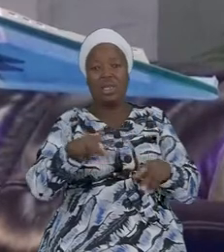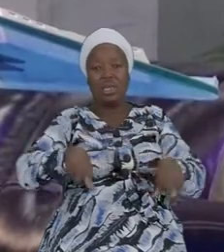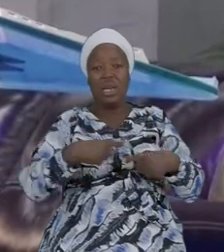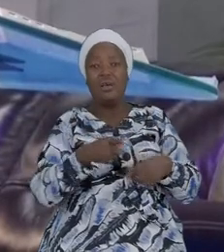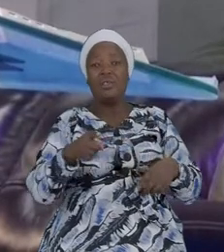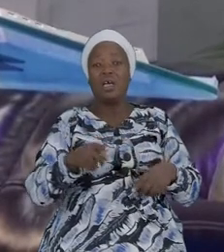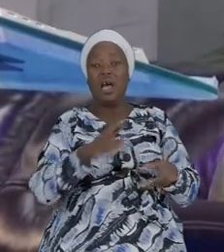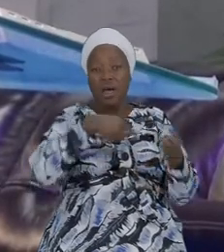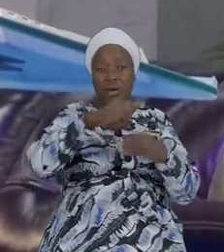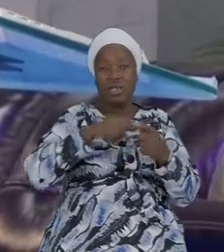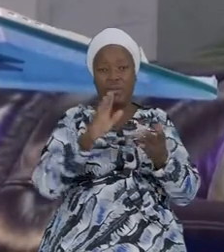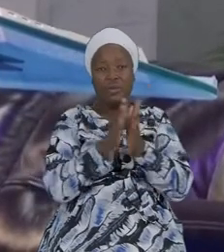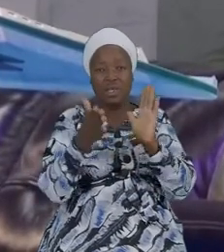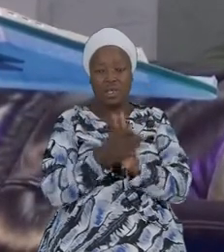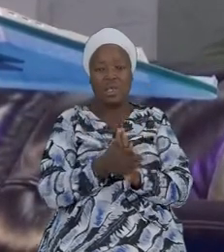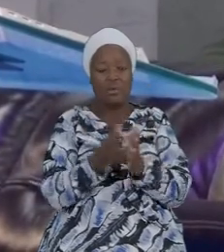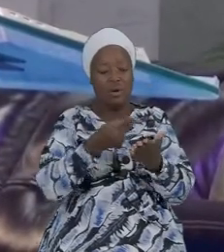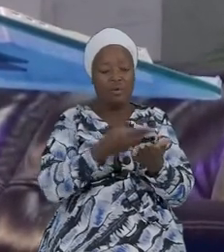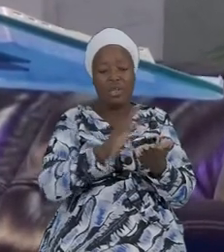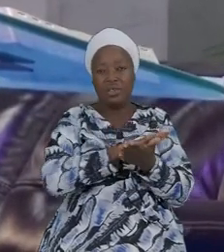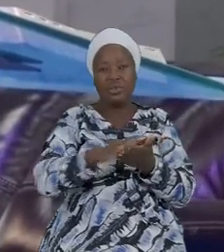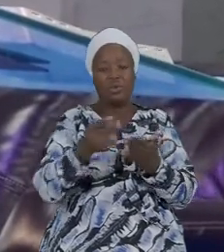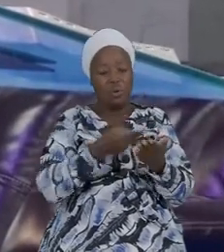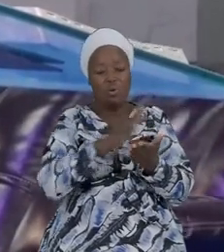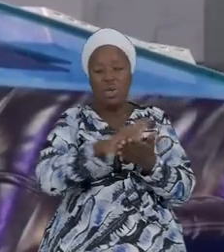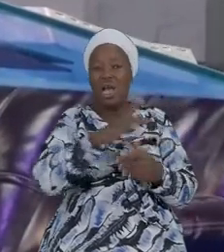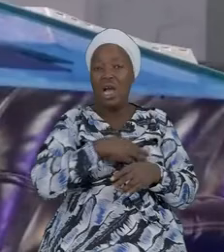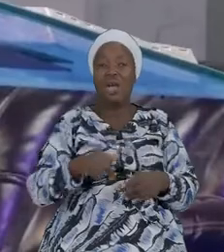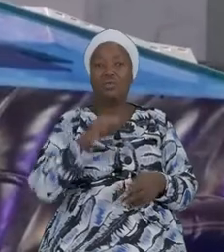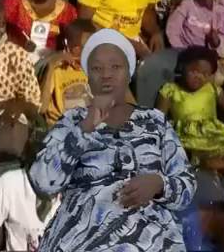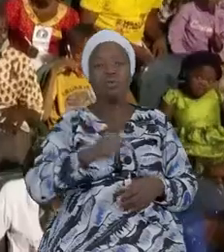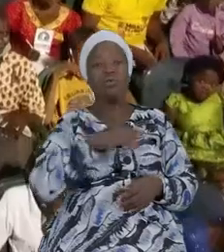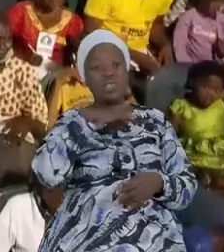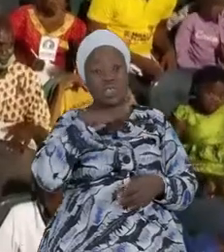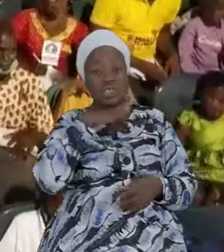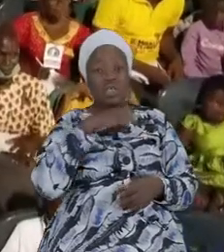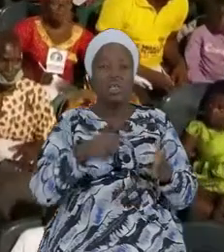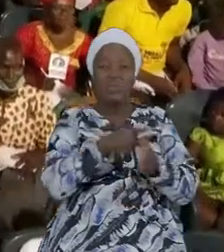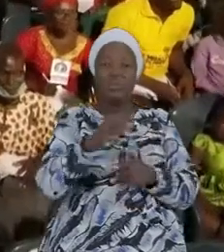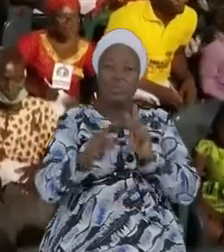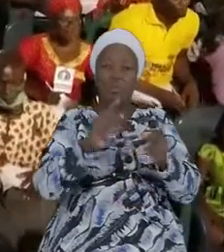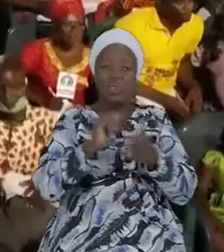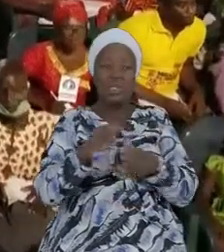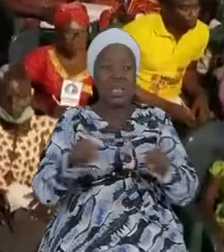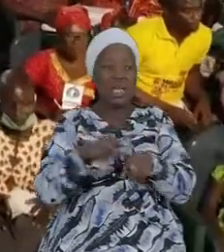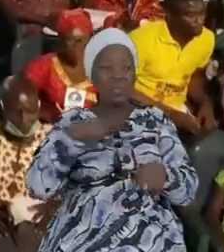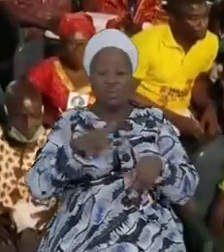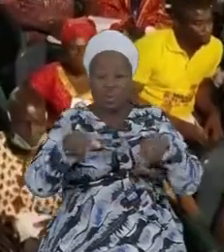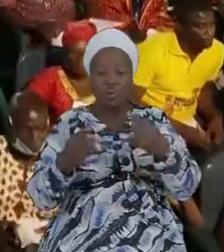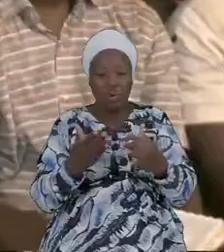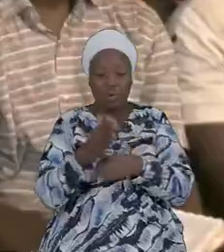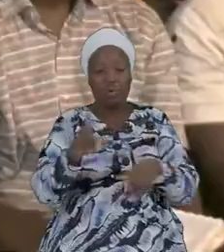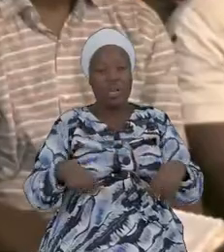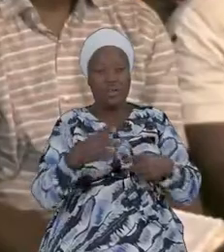righteous and holy and incorruptible. Those are the people, as we go through life, you'll have